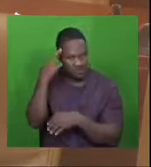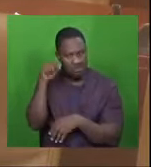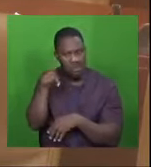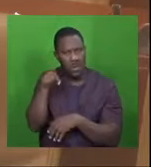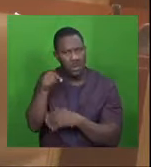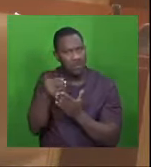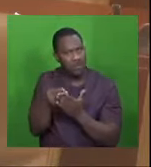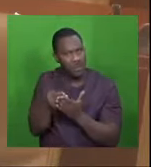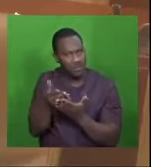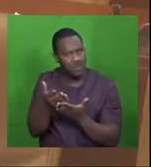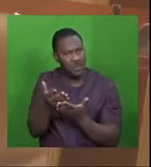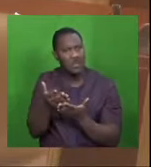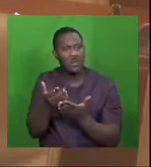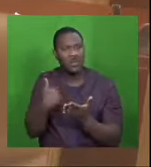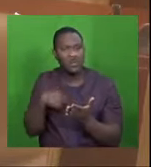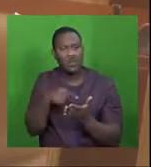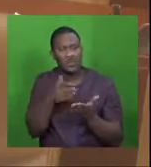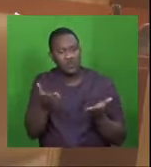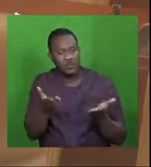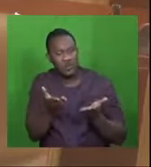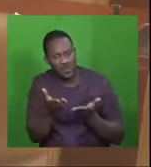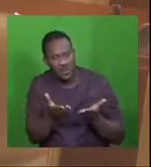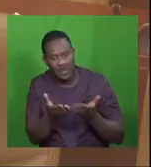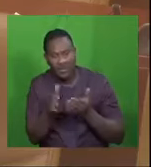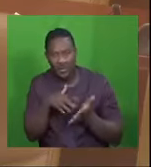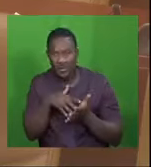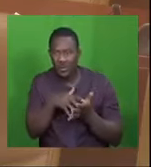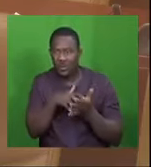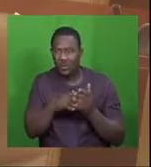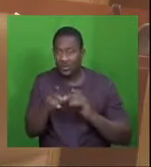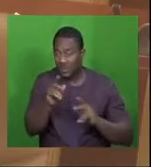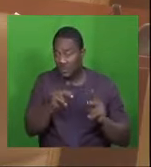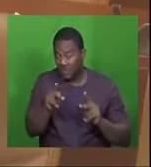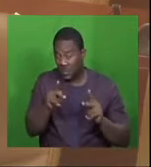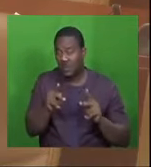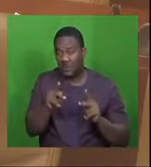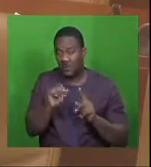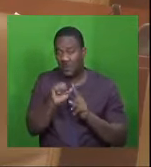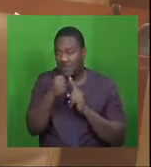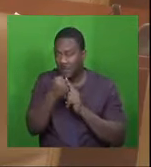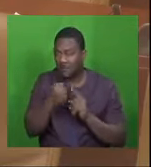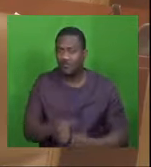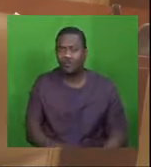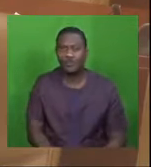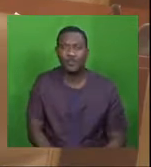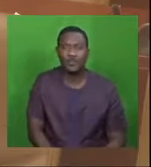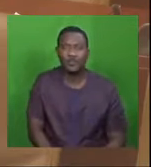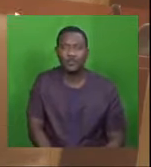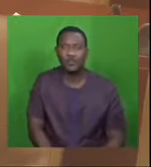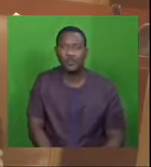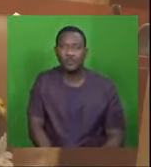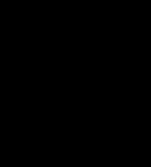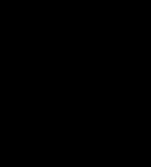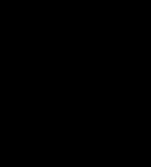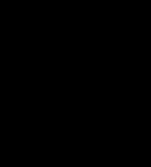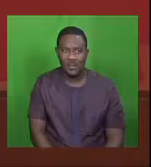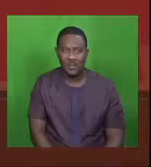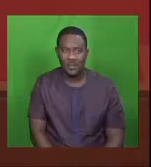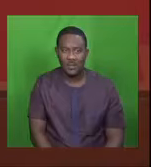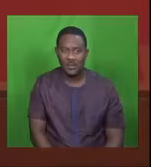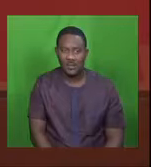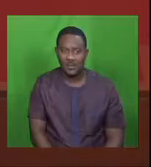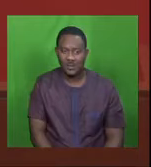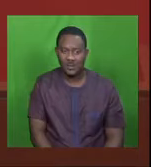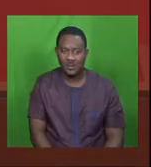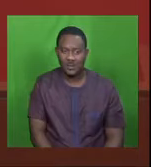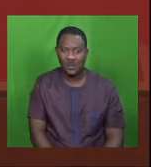that we are also able to serve the vulnerable in society. Mr. Speaker, on this note, I'd like to thank you for the opportunity. Thank you